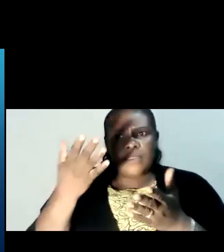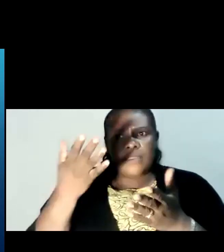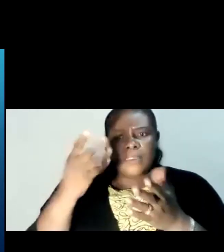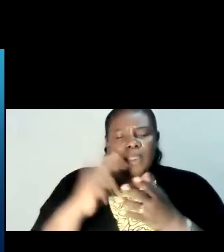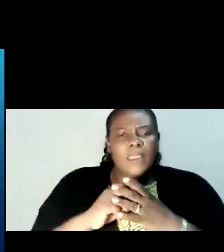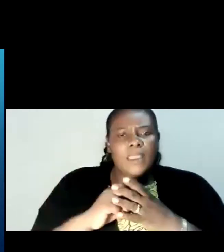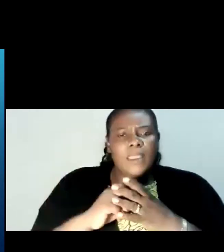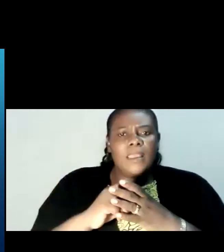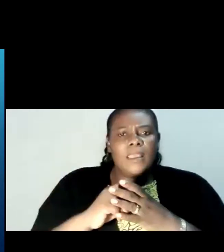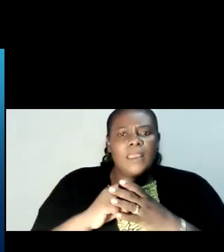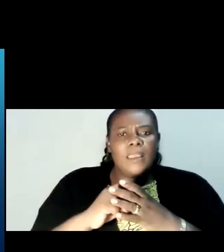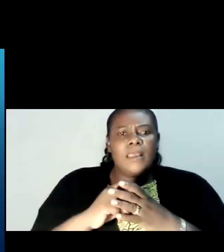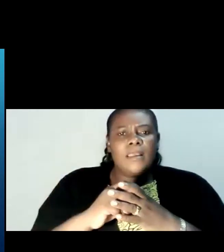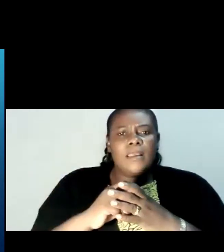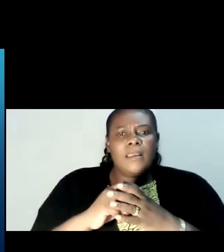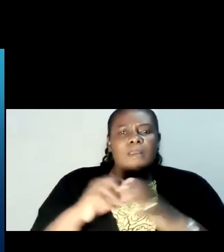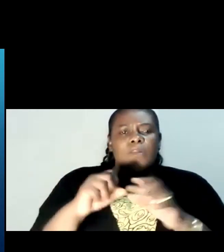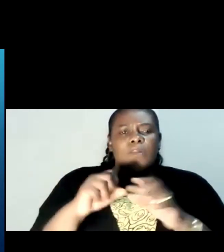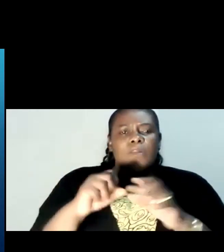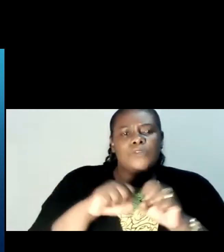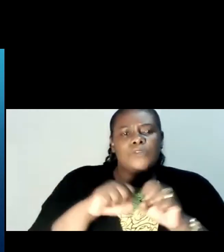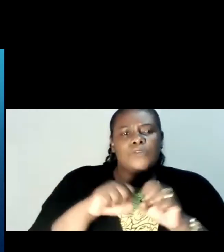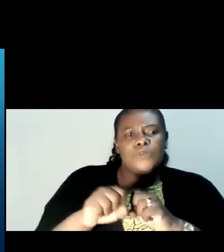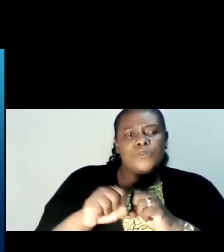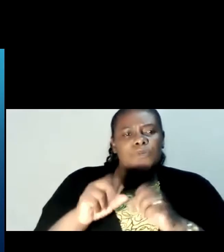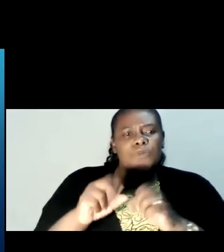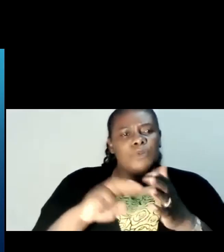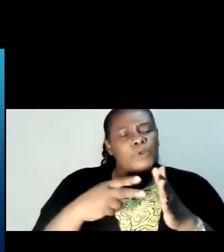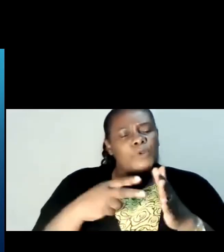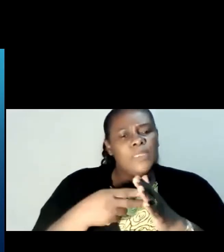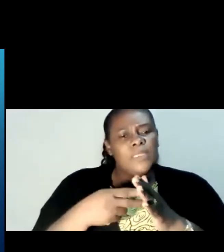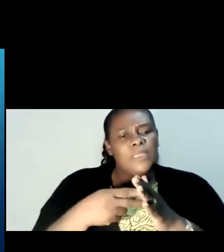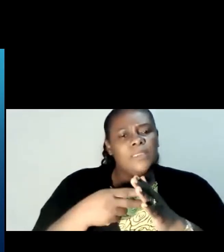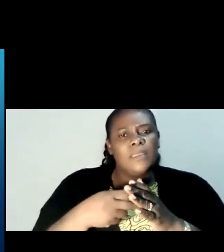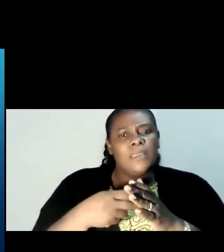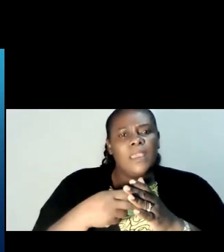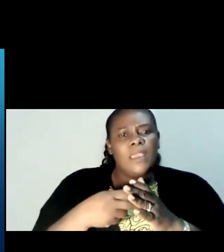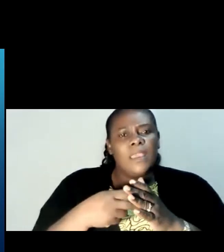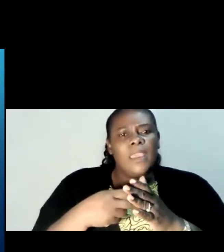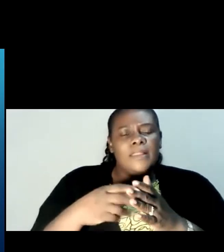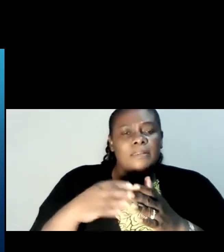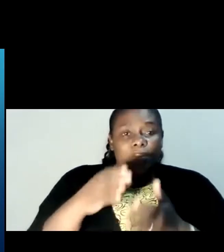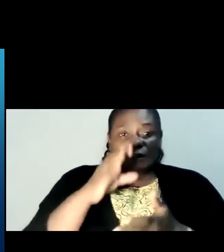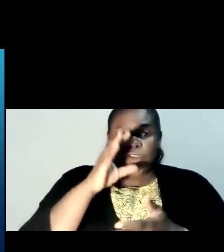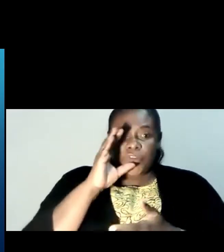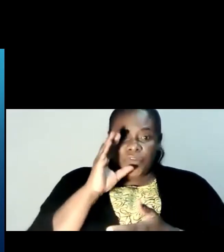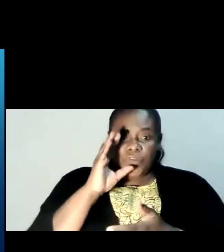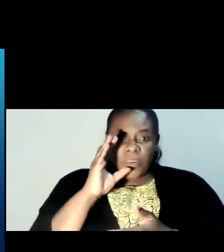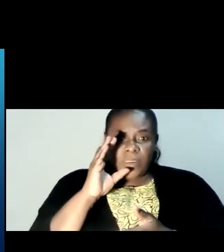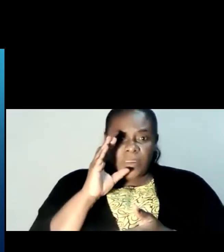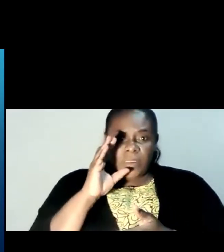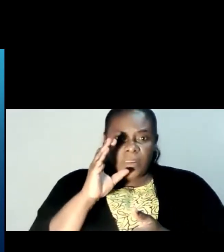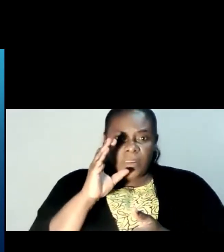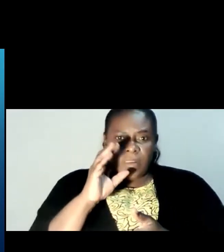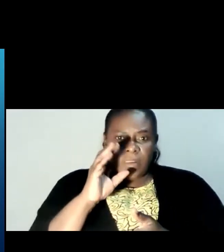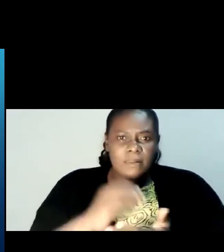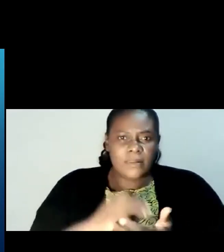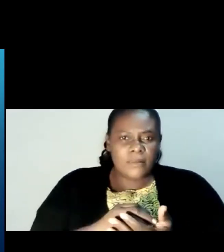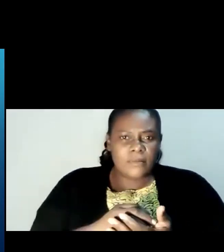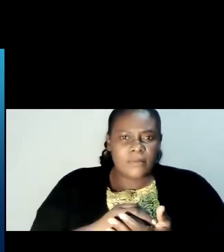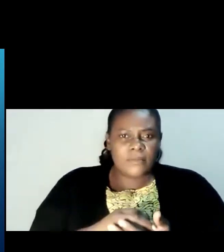like preserved form? I think it comes in a preserved form where you can eat it like chips or something, or it comes in a drink.